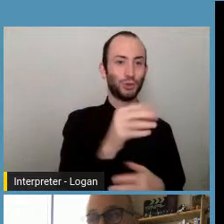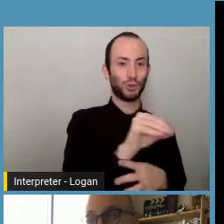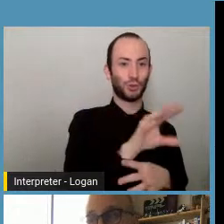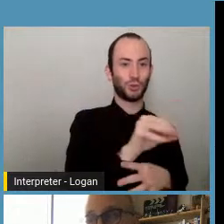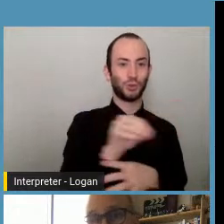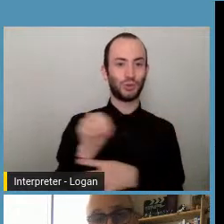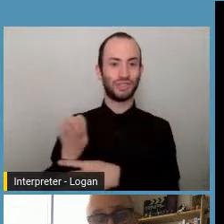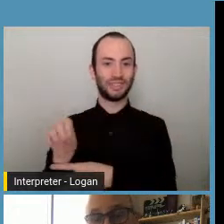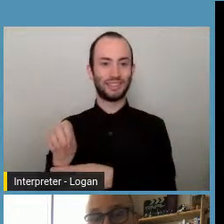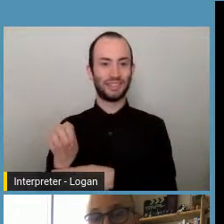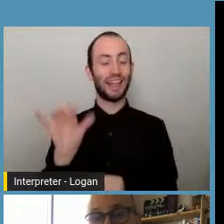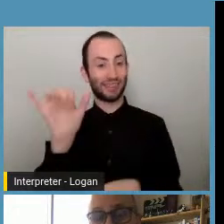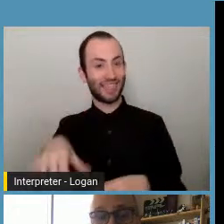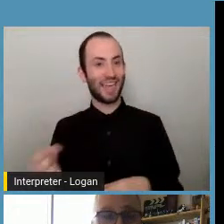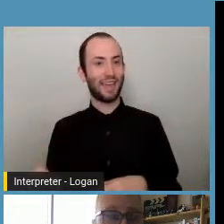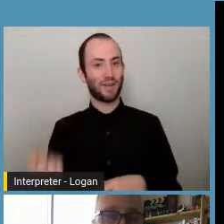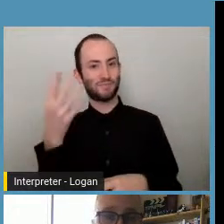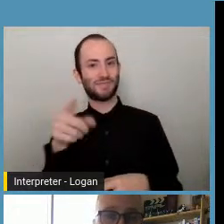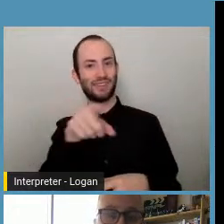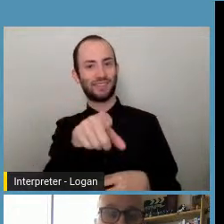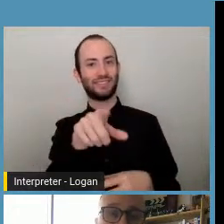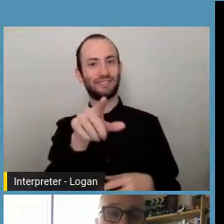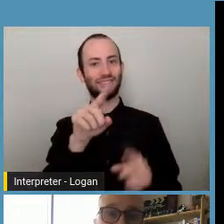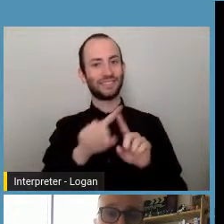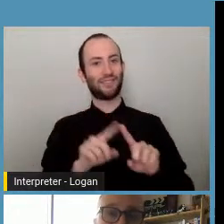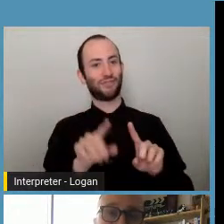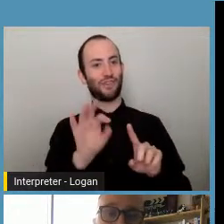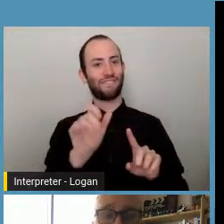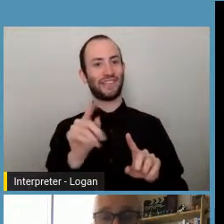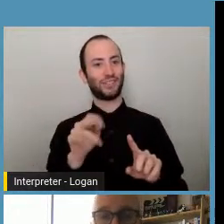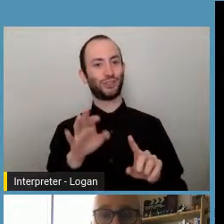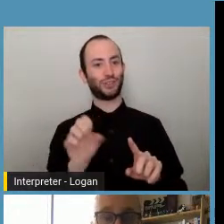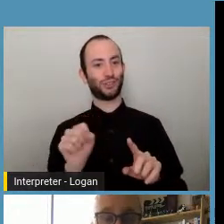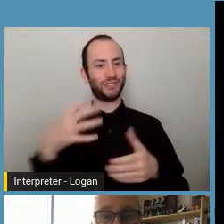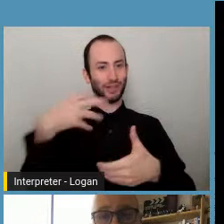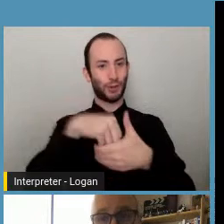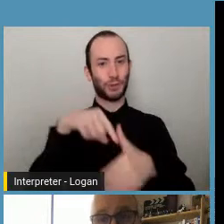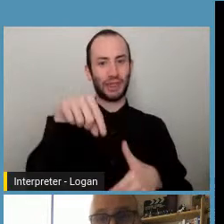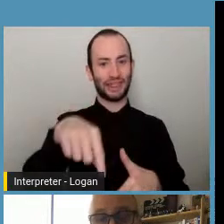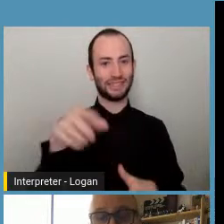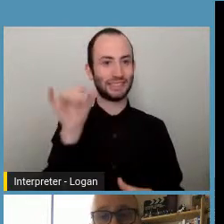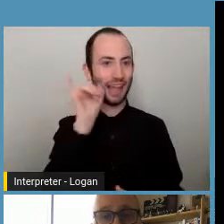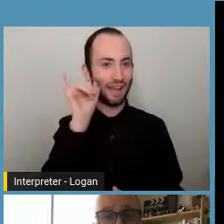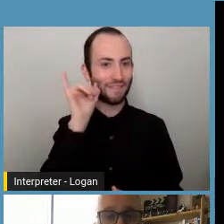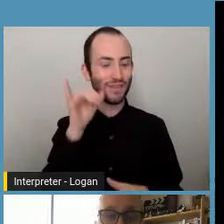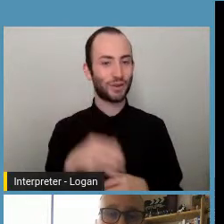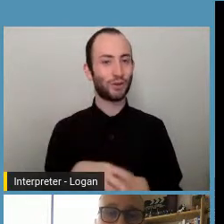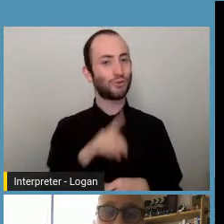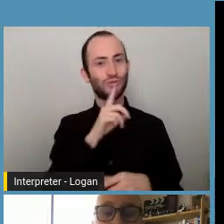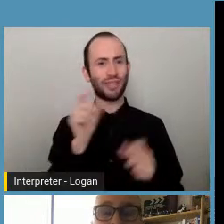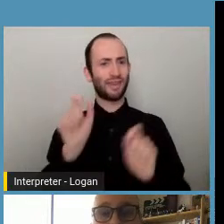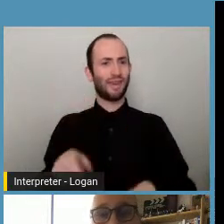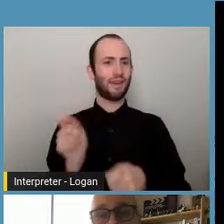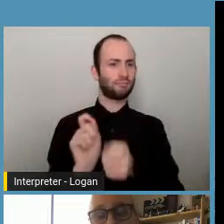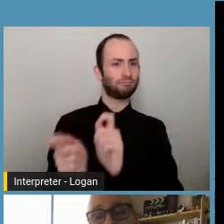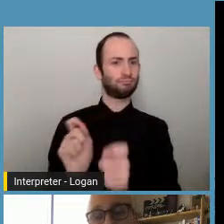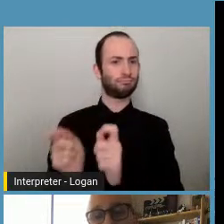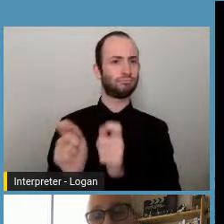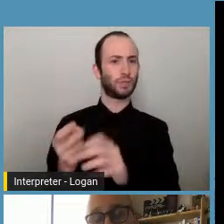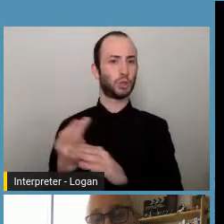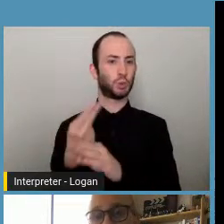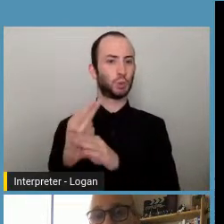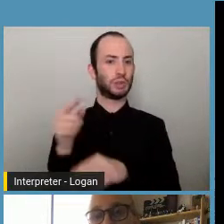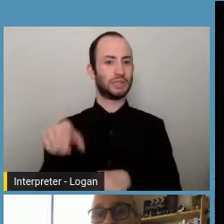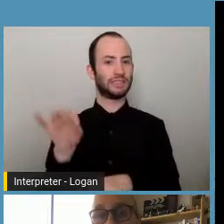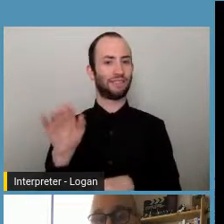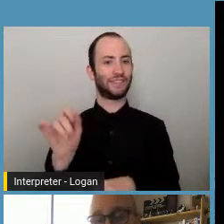into the phone. There's tons of opportunity online to figure out how to customize and use these features, and at least make sure that